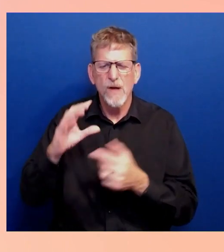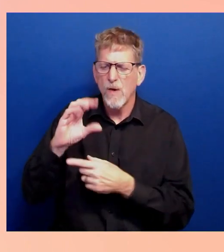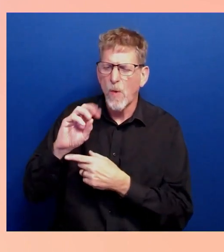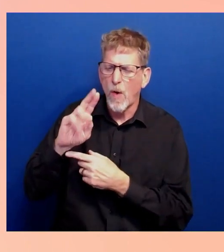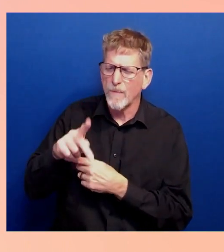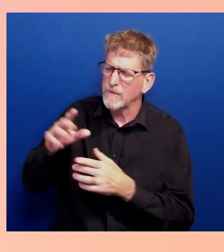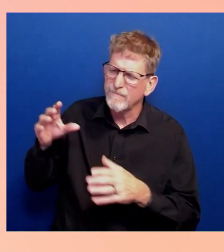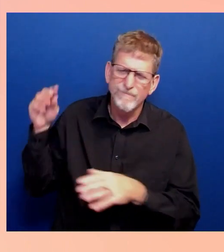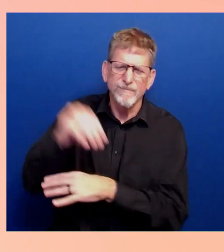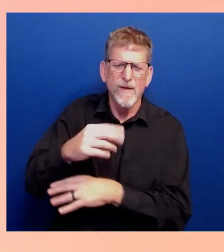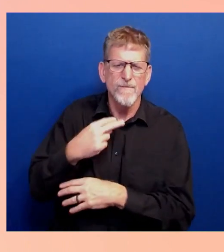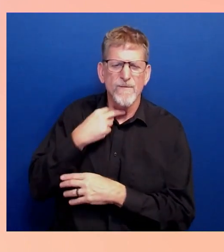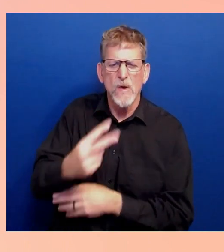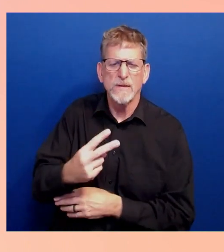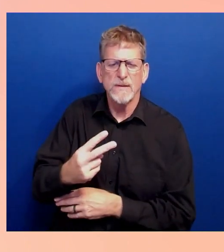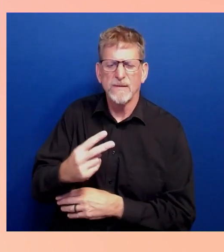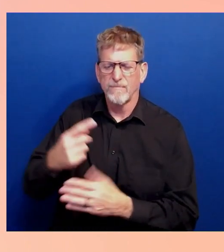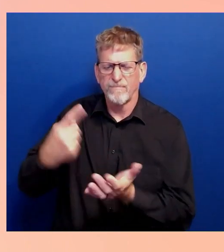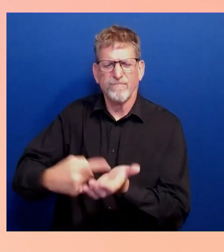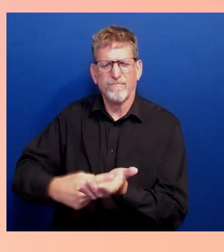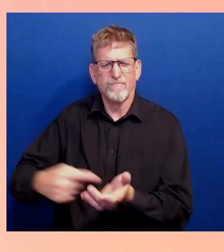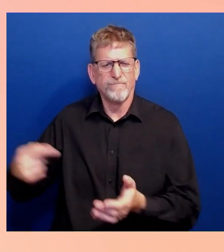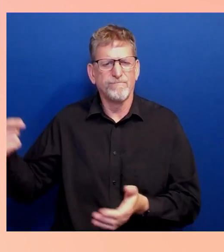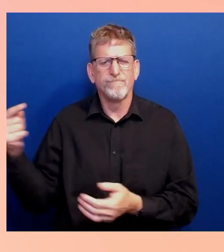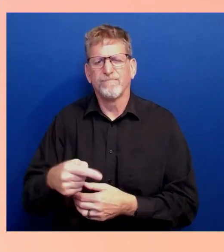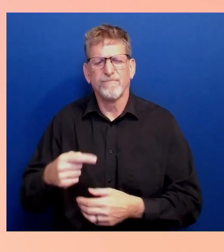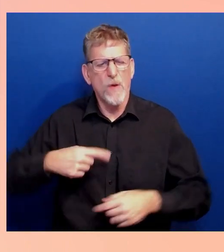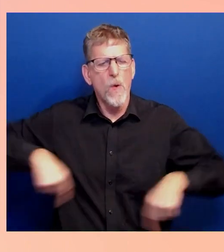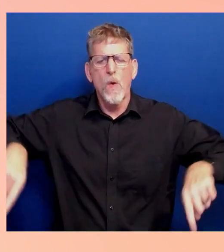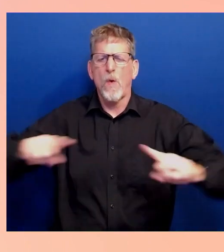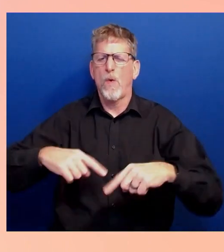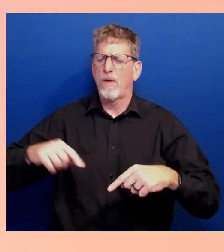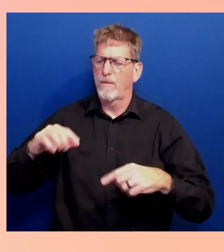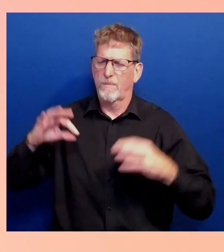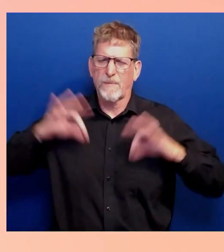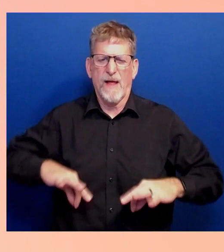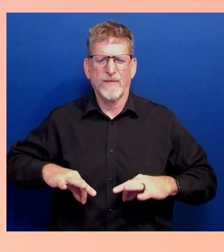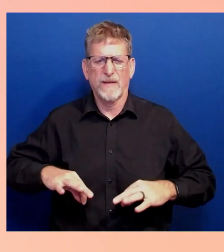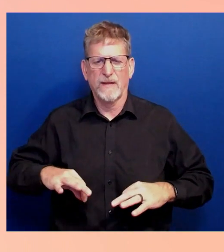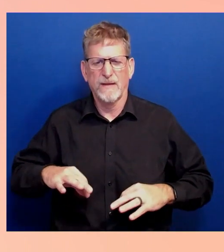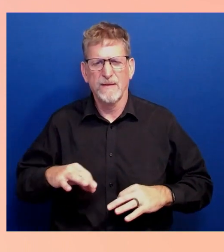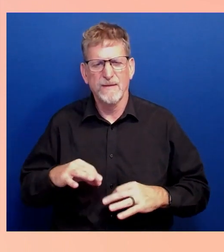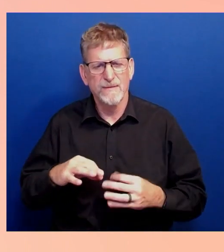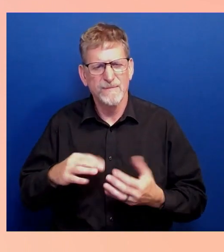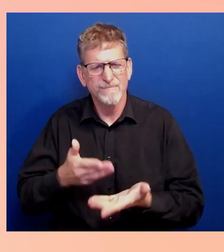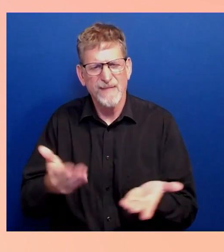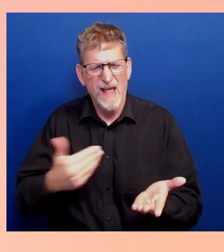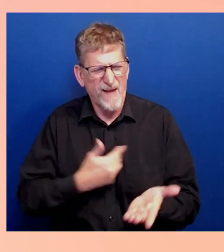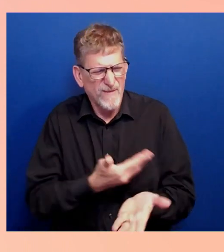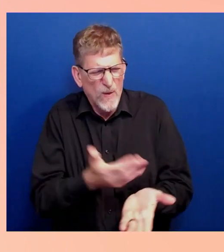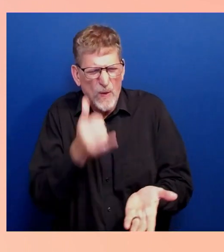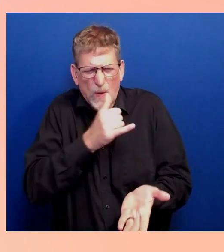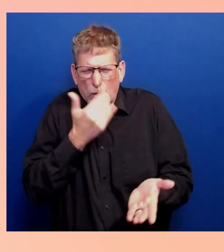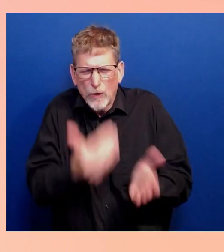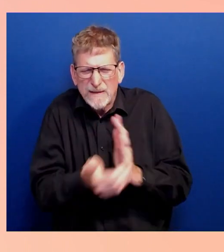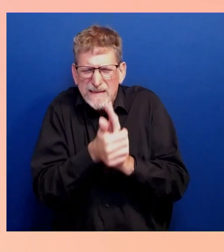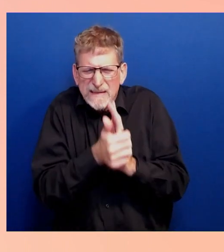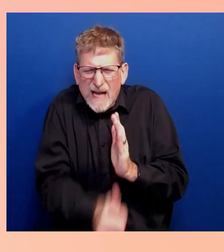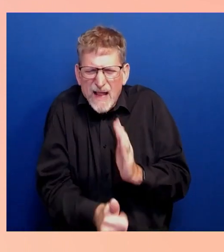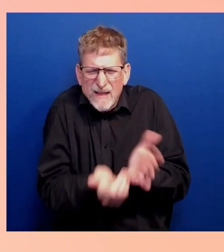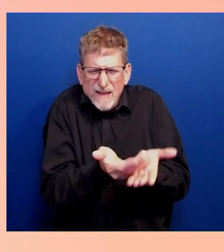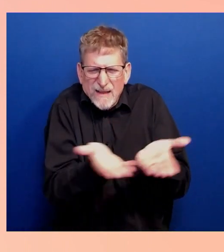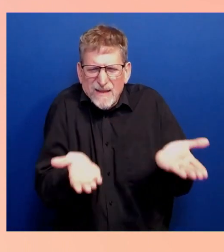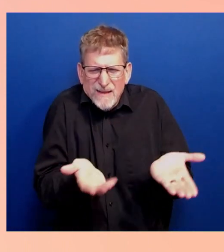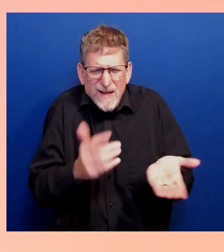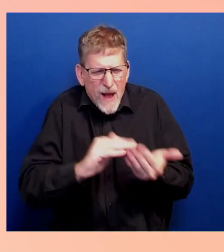that we're all benefiting from the talent that is available in every community. So I want to continue in conversation with the three of you